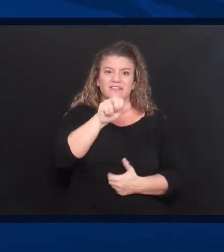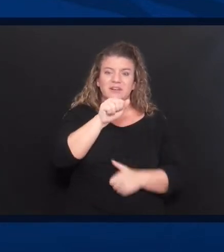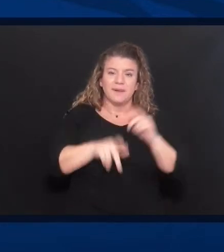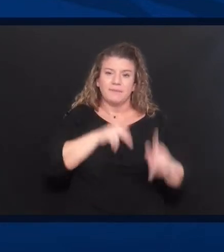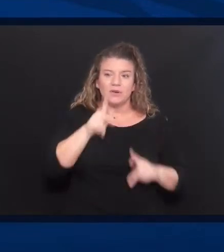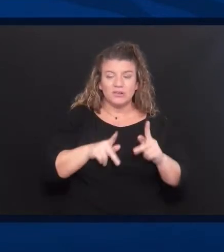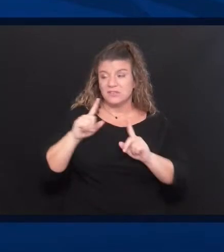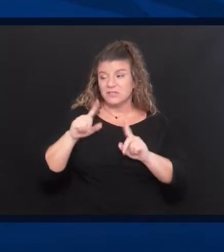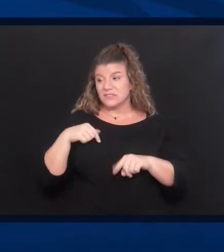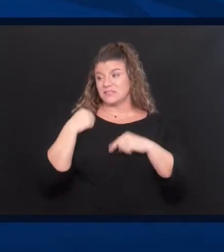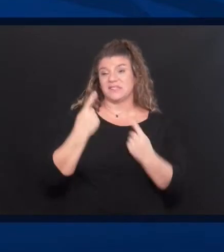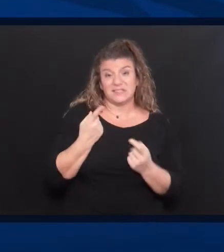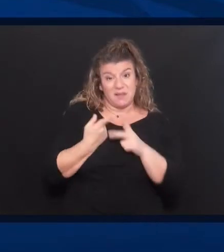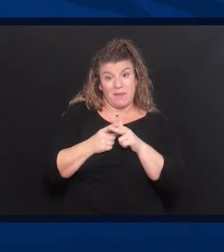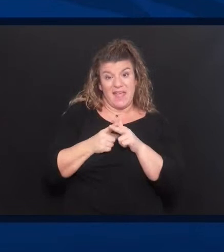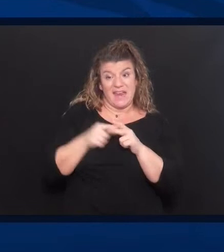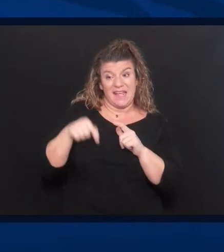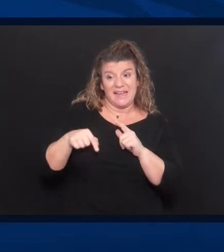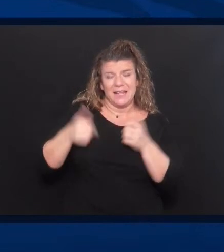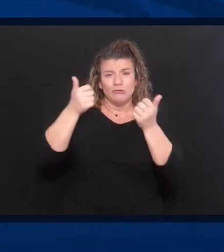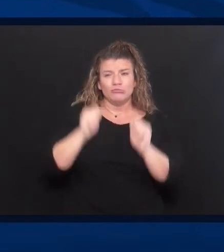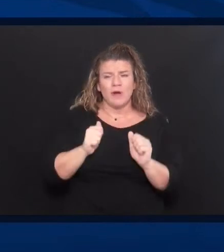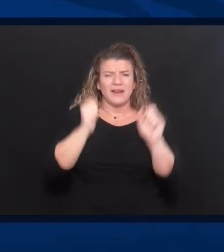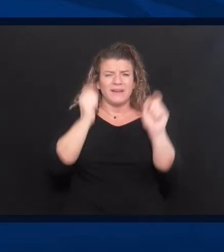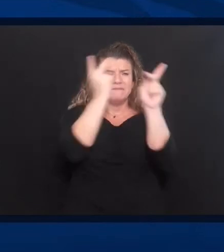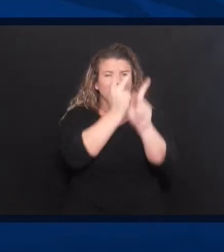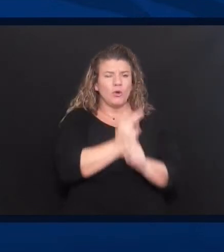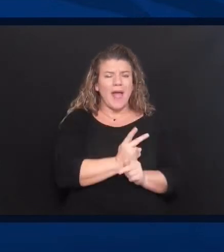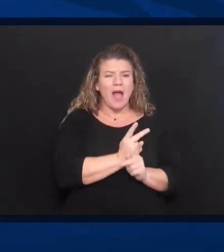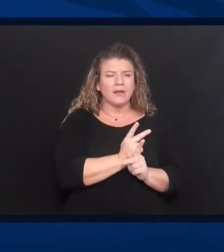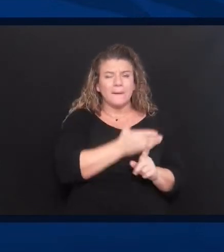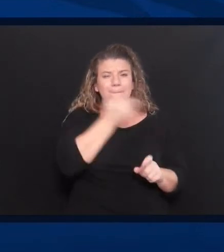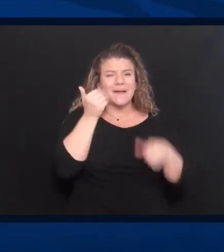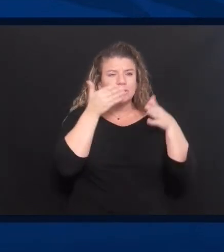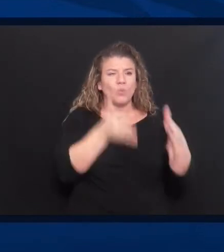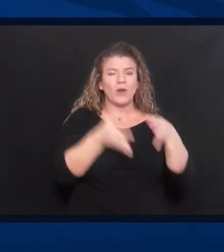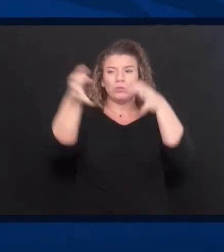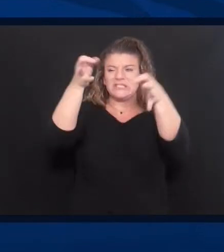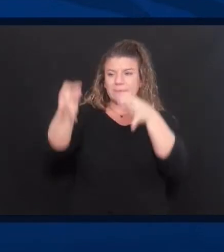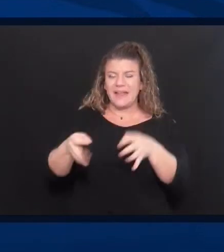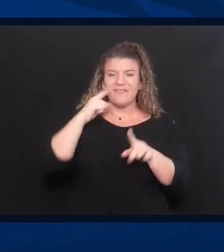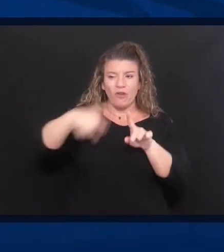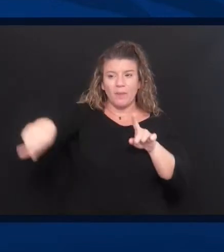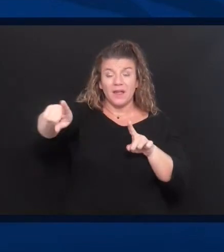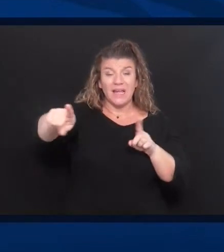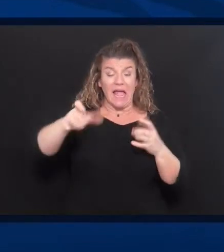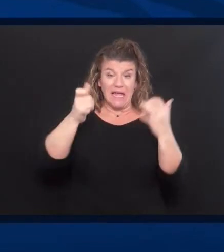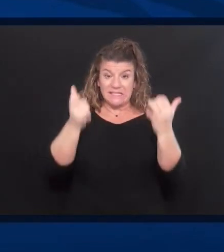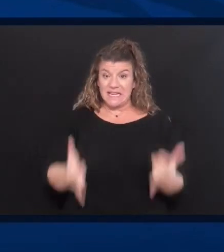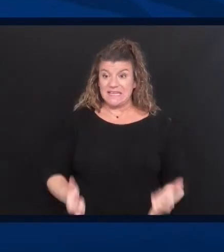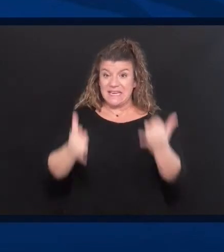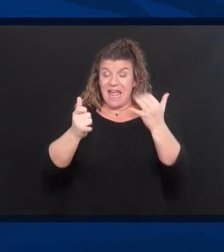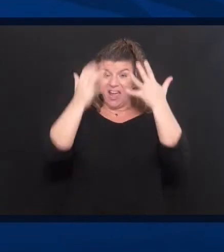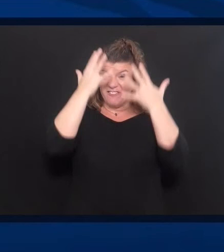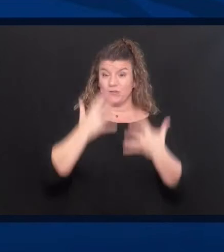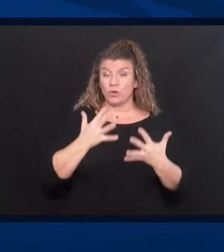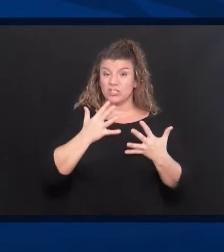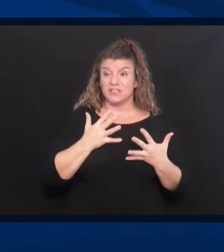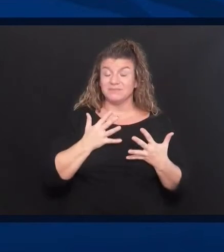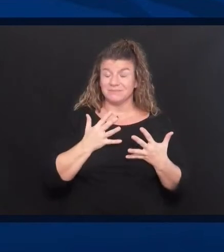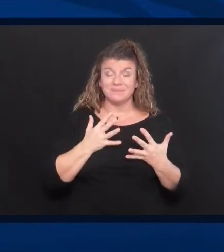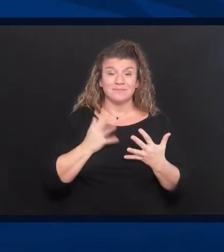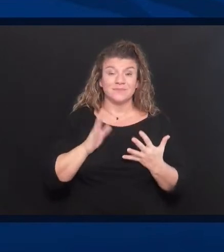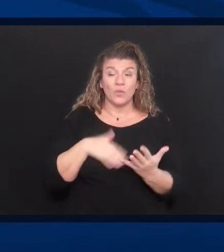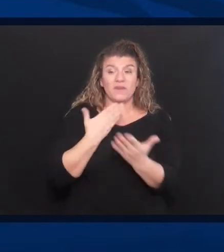since the beginning of the pandemic, and trying to put it into context for people. And today, unfortunately, we have reached a